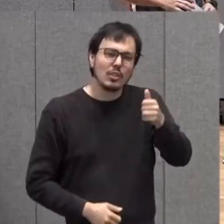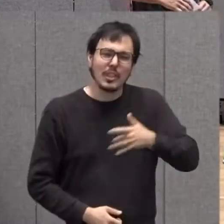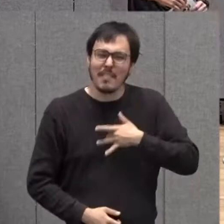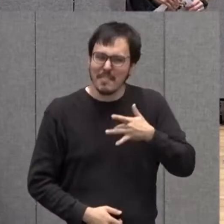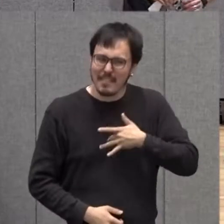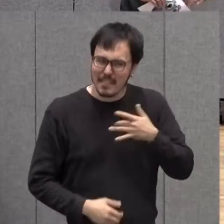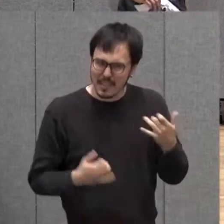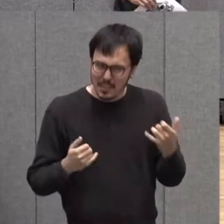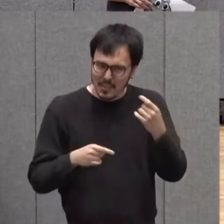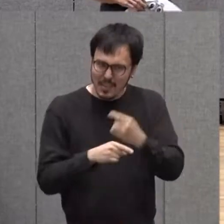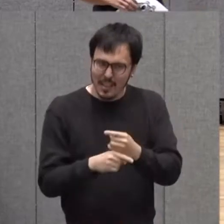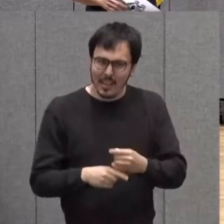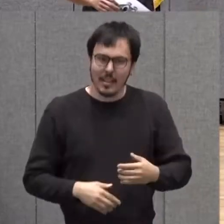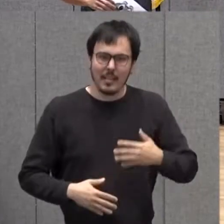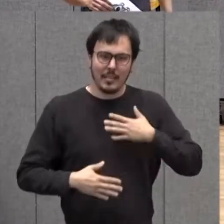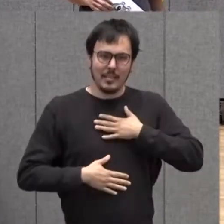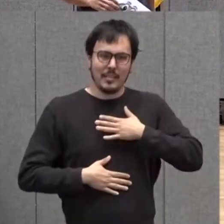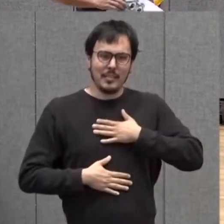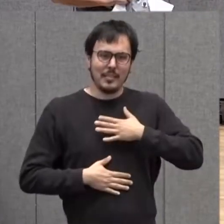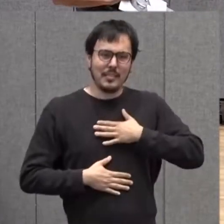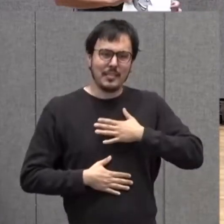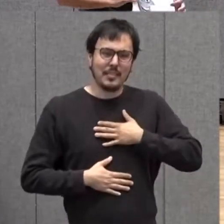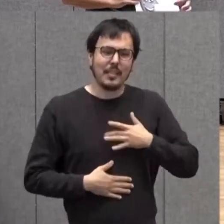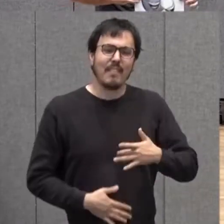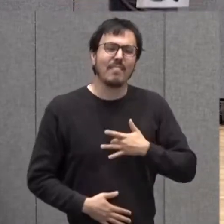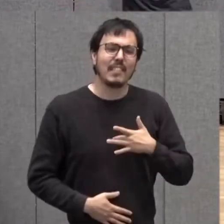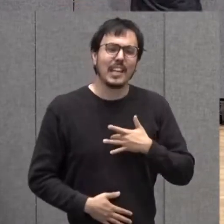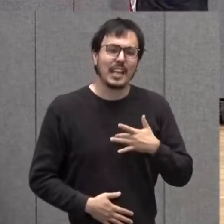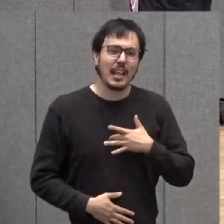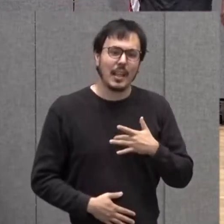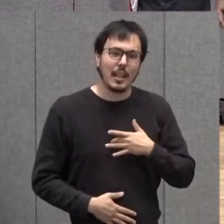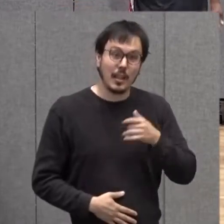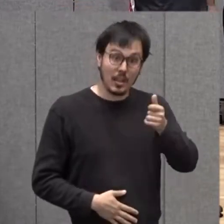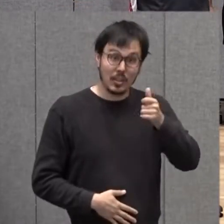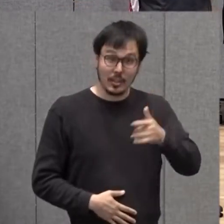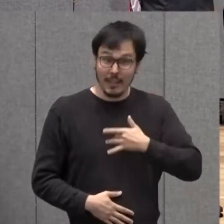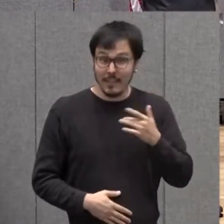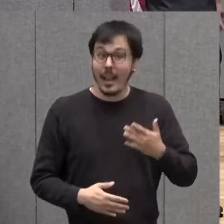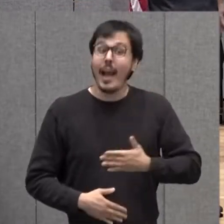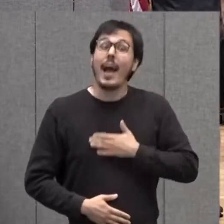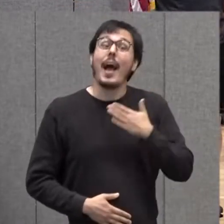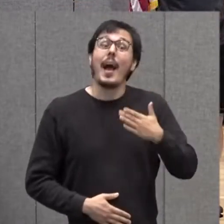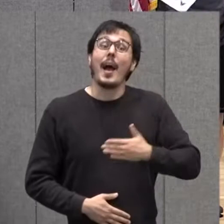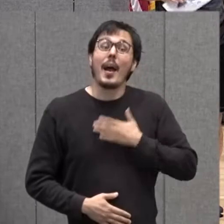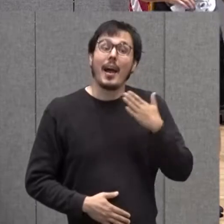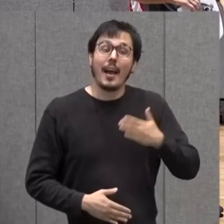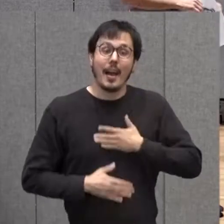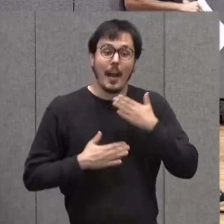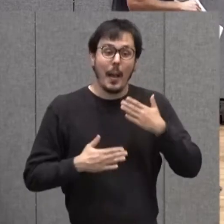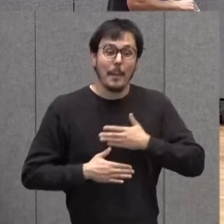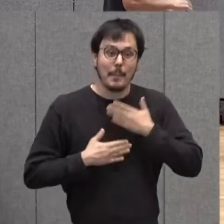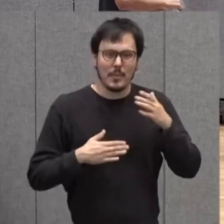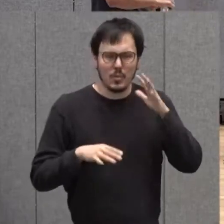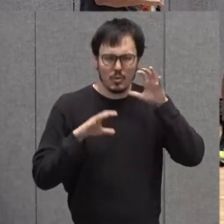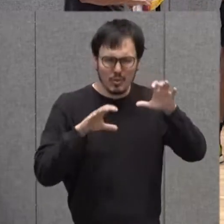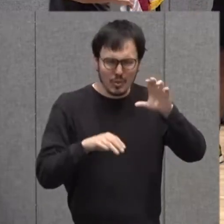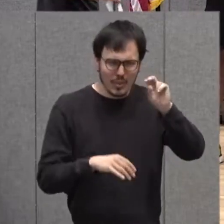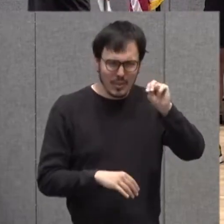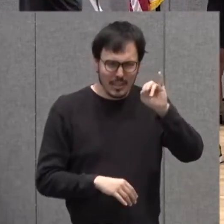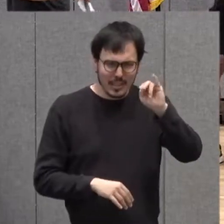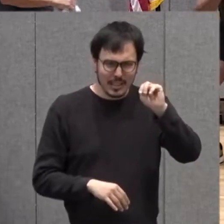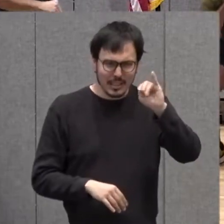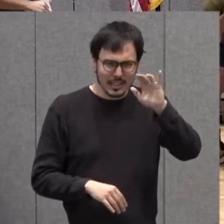days. Vamos a pensar cómo nos estamos sintiendo. If you're feeling happy, we're going to do some ninja